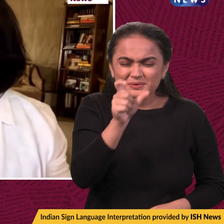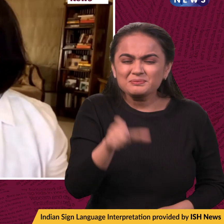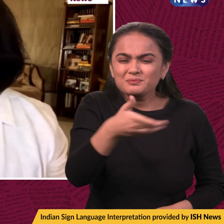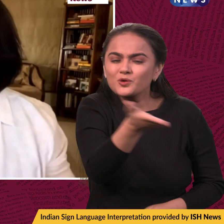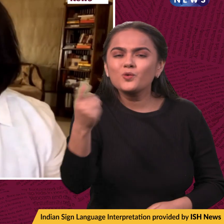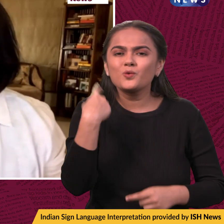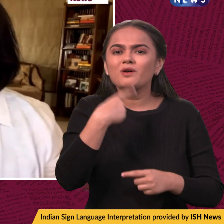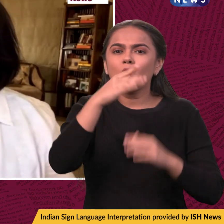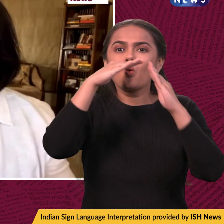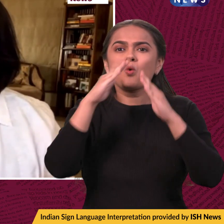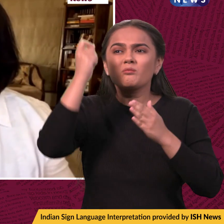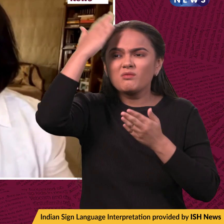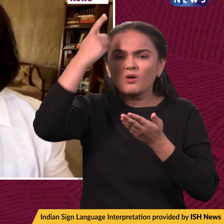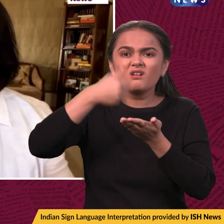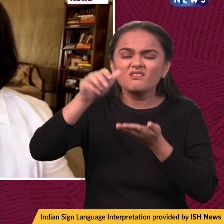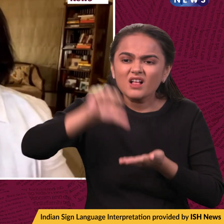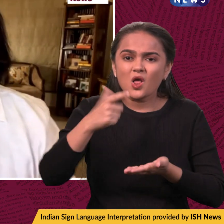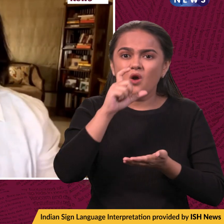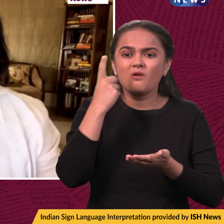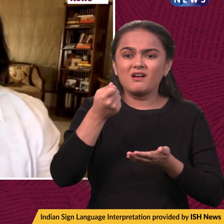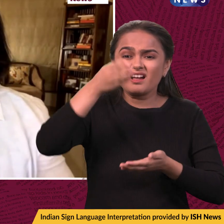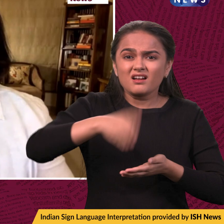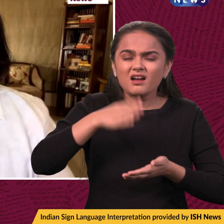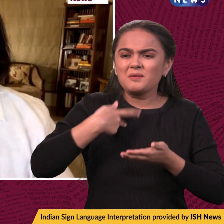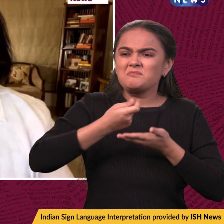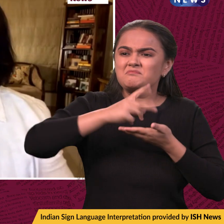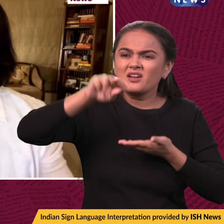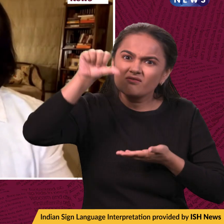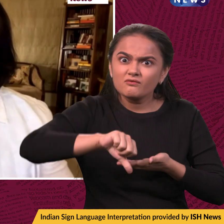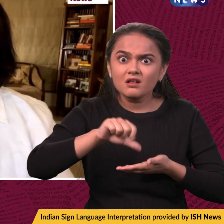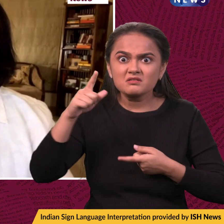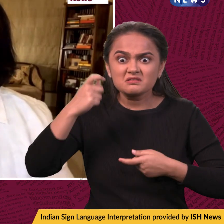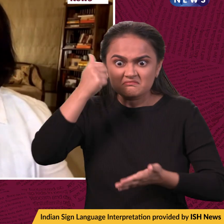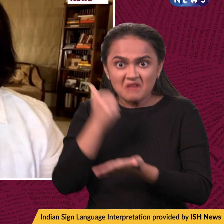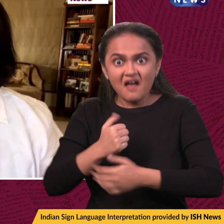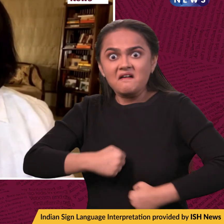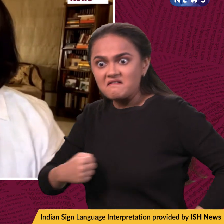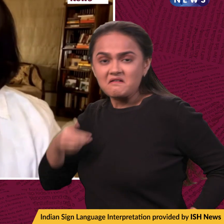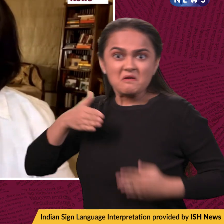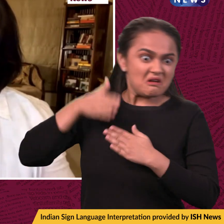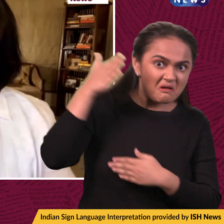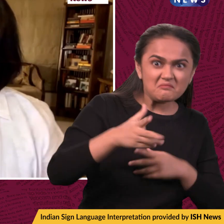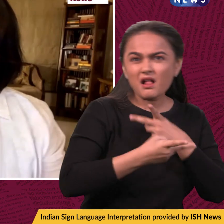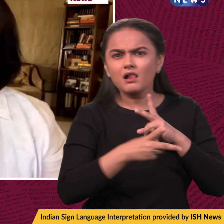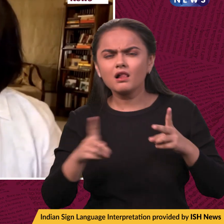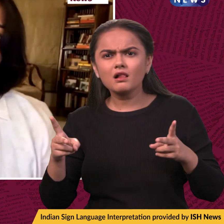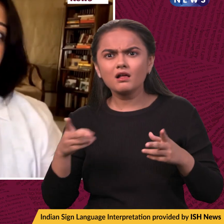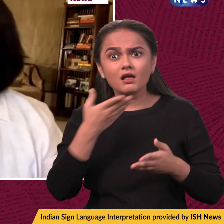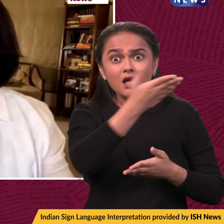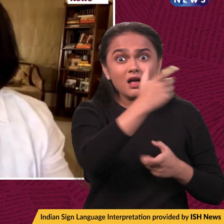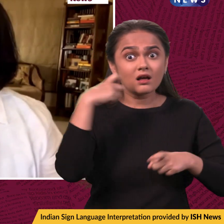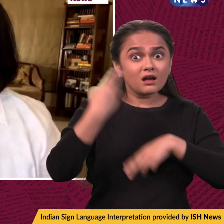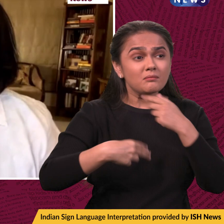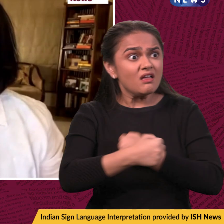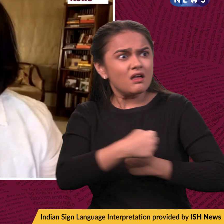who don't pay their home loans or their credit cards or their personal loans. Banks are very rough with those people. But when it's a large corporate,